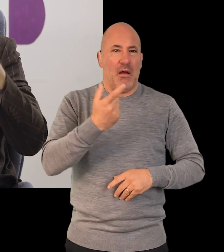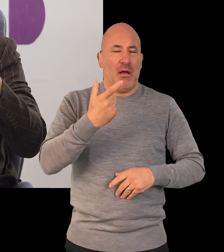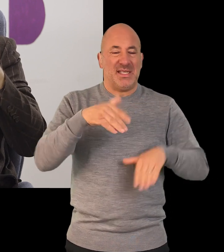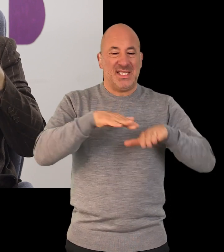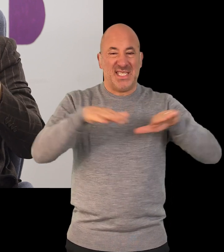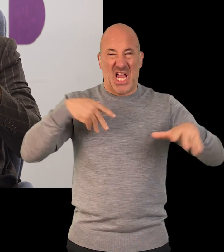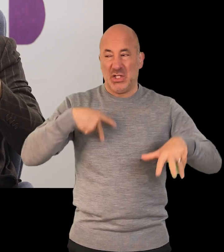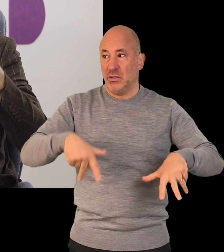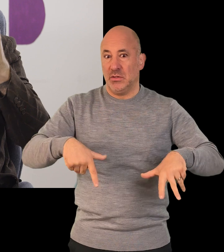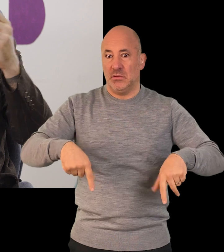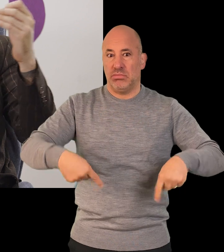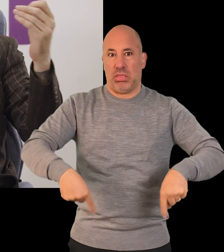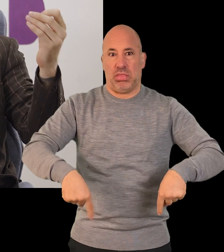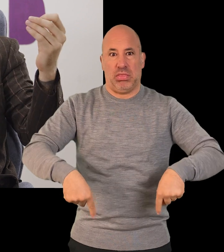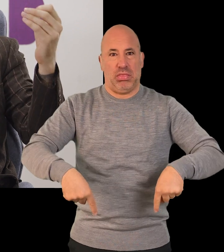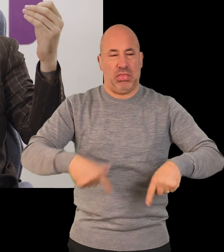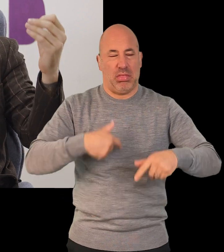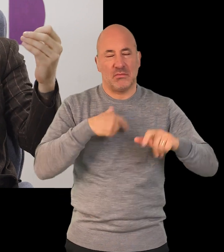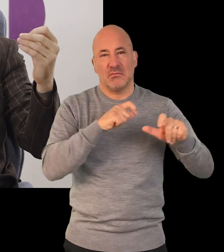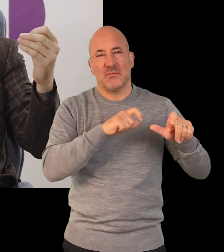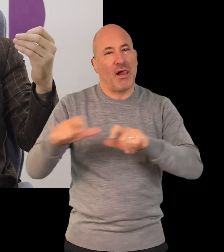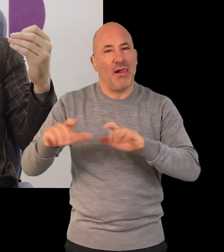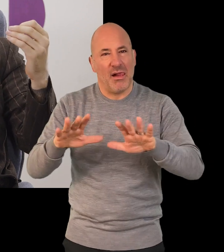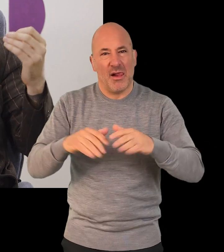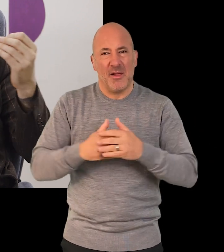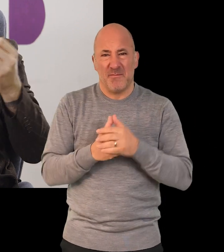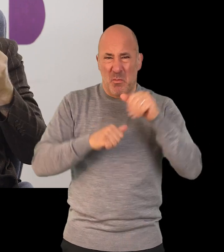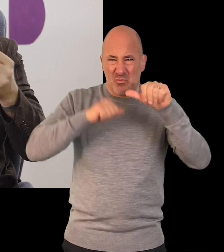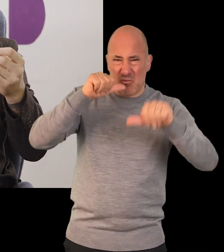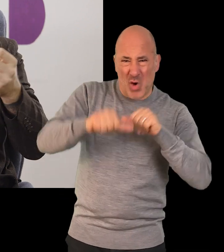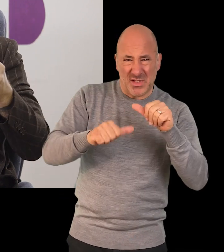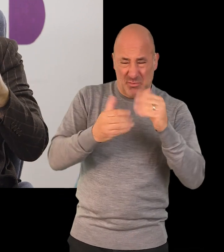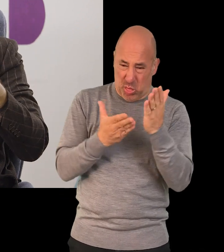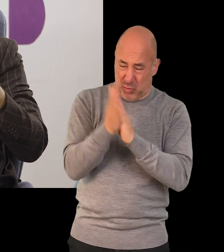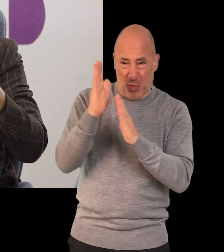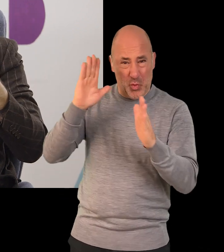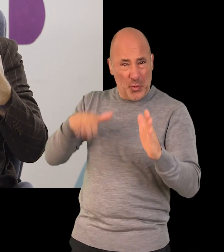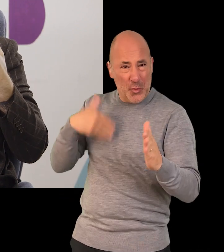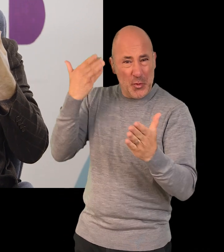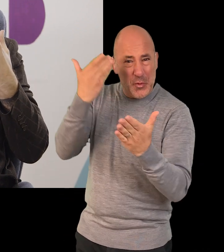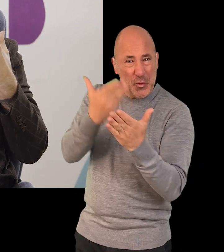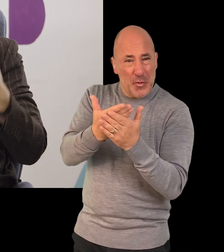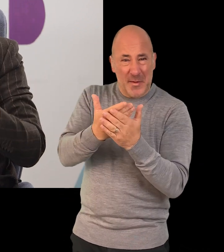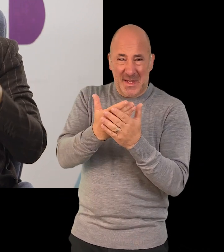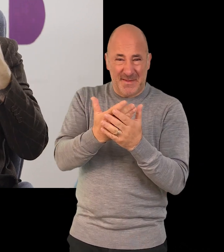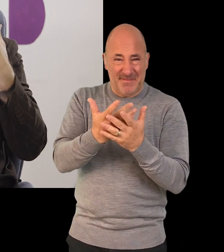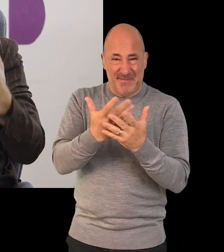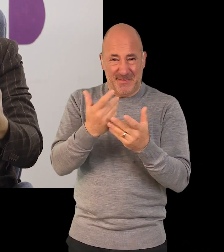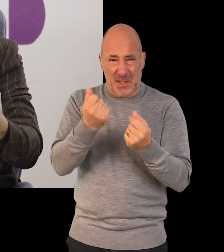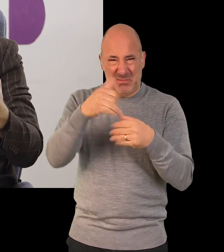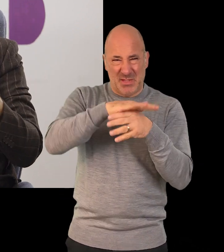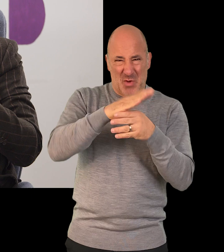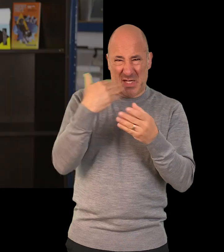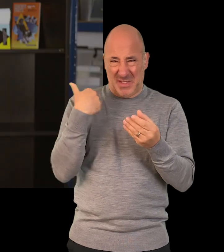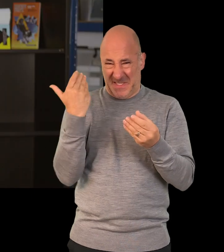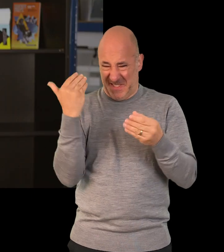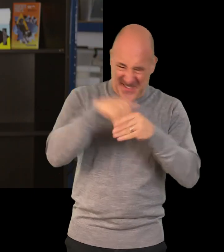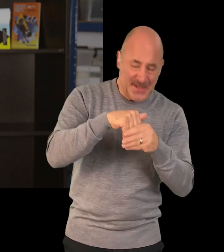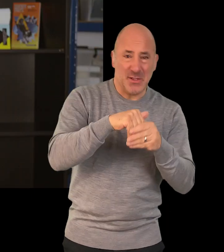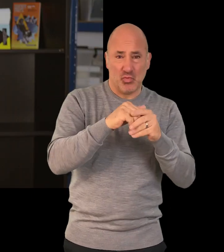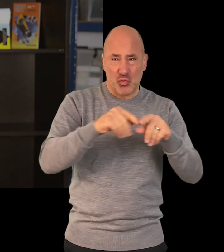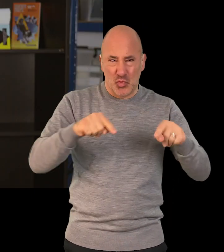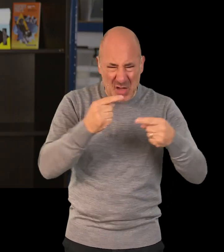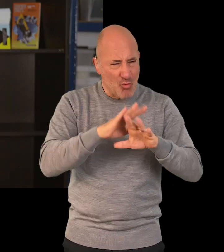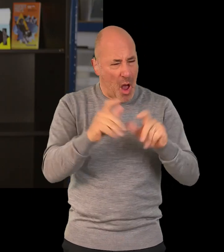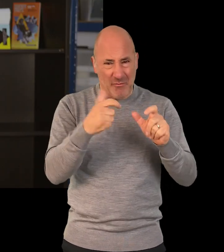that. The process was, and has been through my entire career, putting myself in situations that are challenging and uncomfortable.